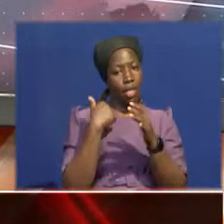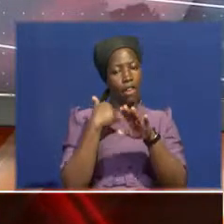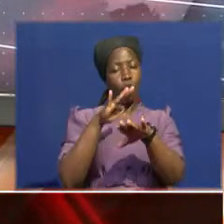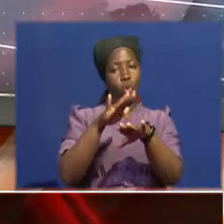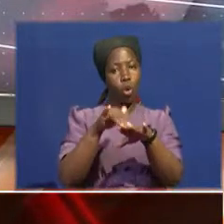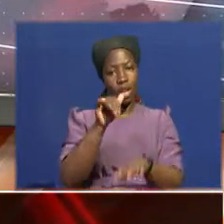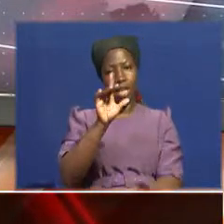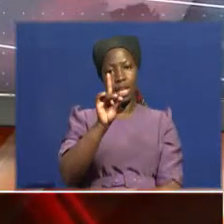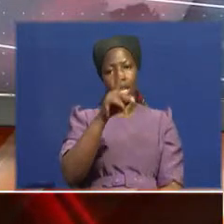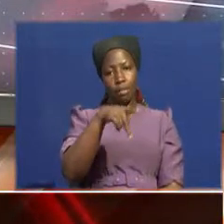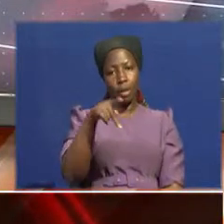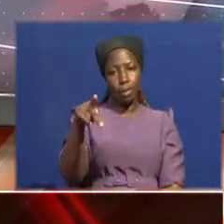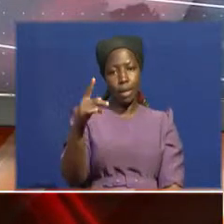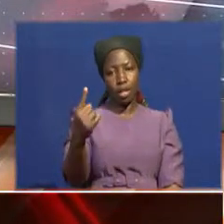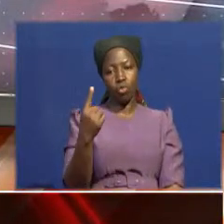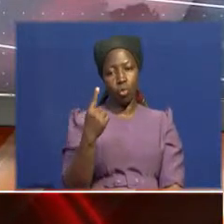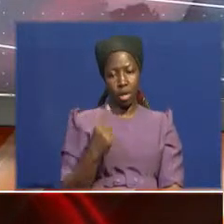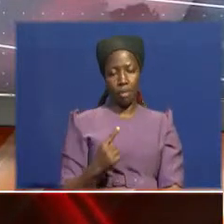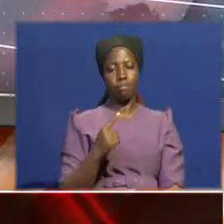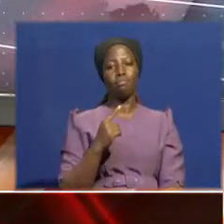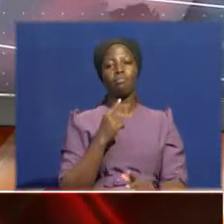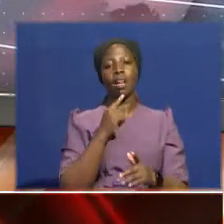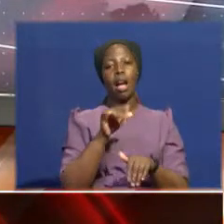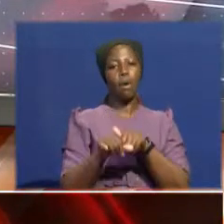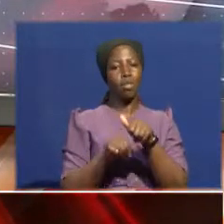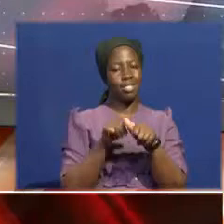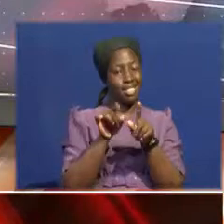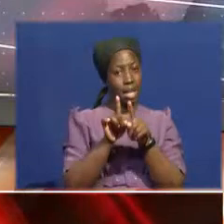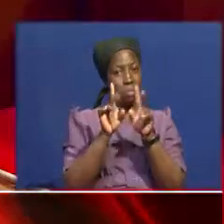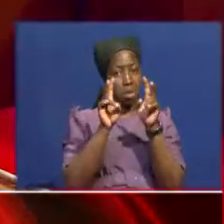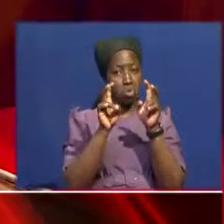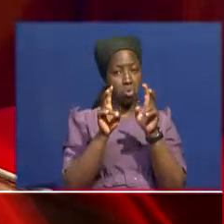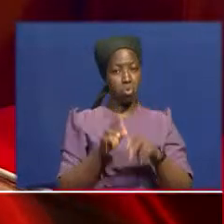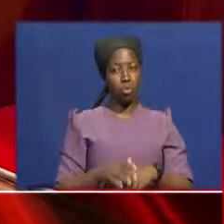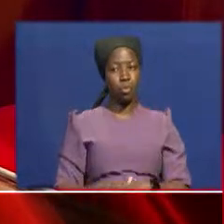the DPP Renson Mulele over the matter.